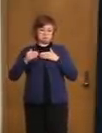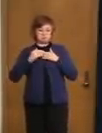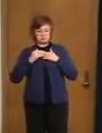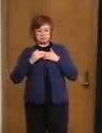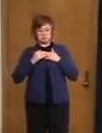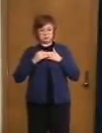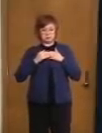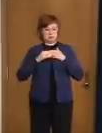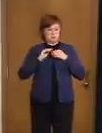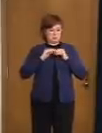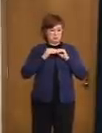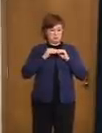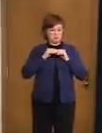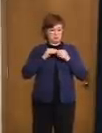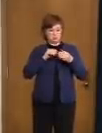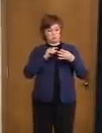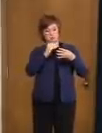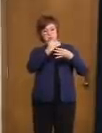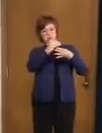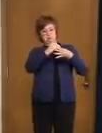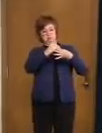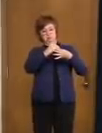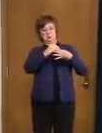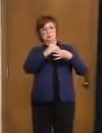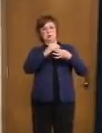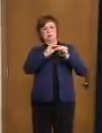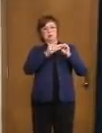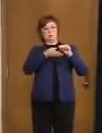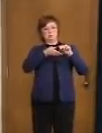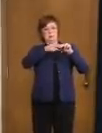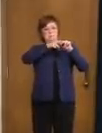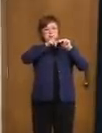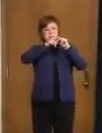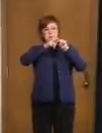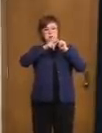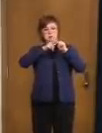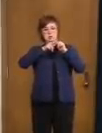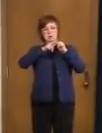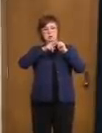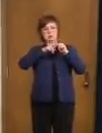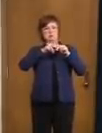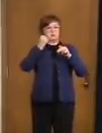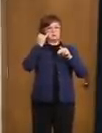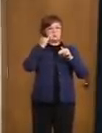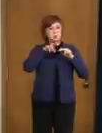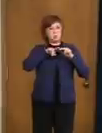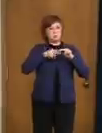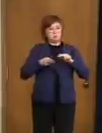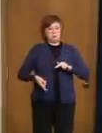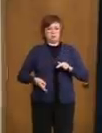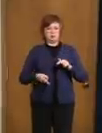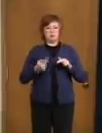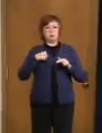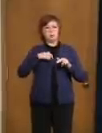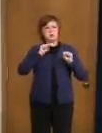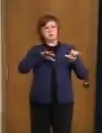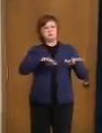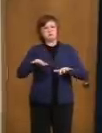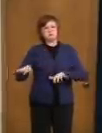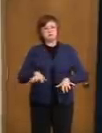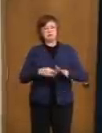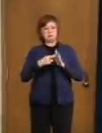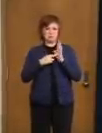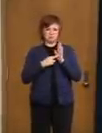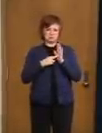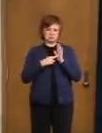downward trend in the first 2 weeks of January, in fact, we could have looked at even relaxing some of the measures in place. But actually that has not been